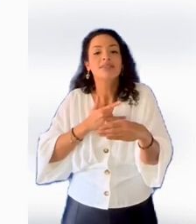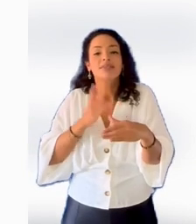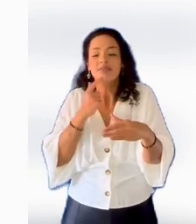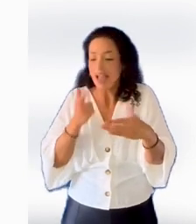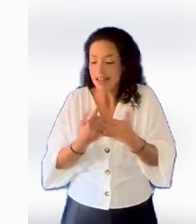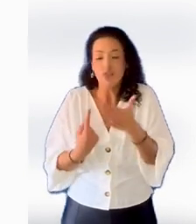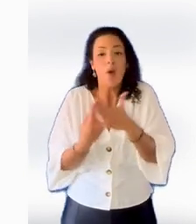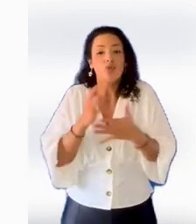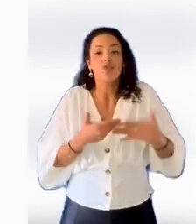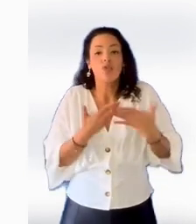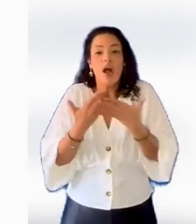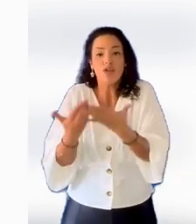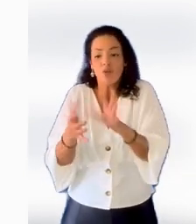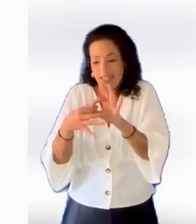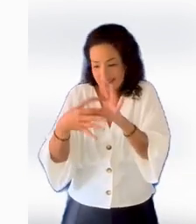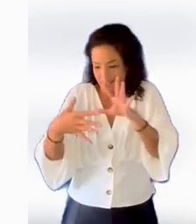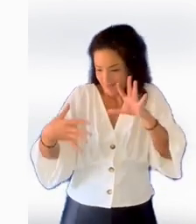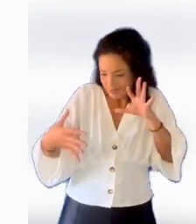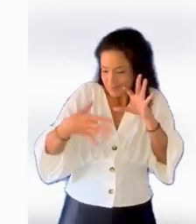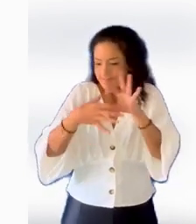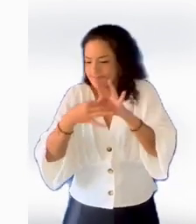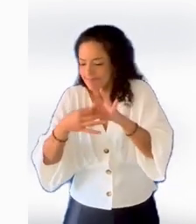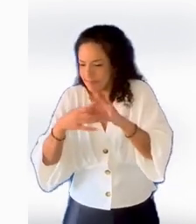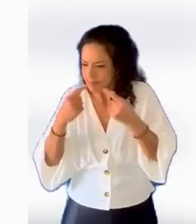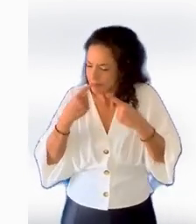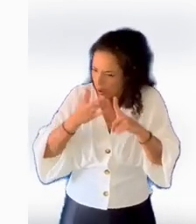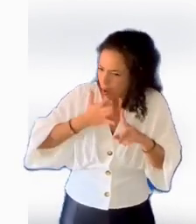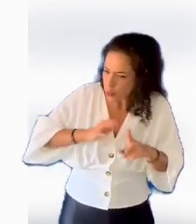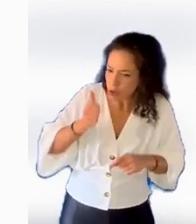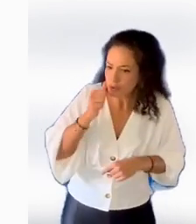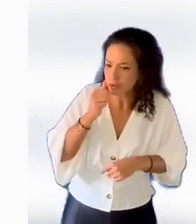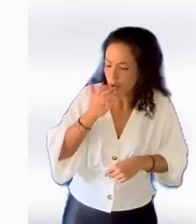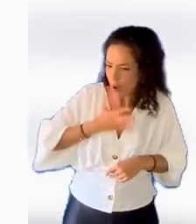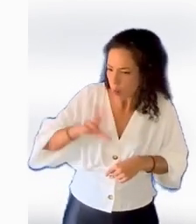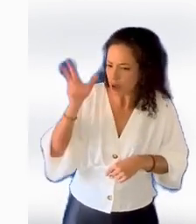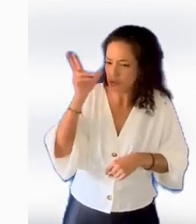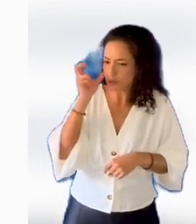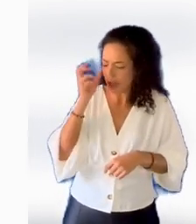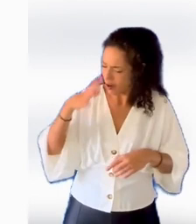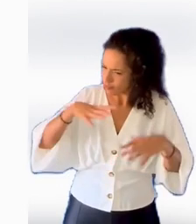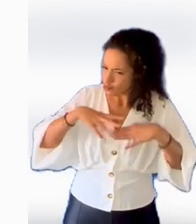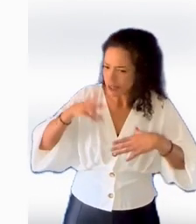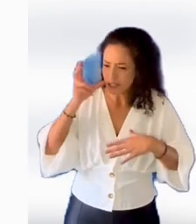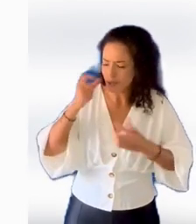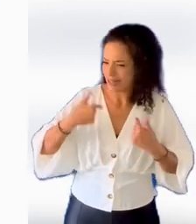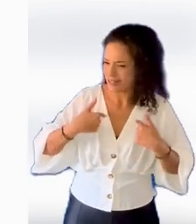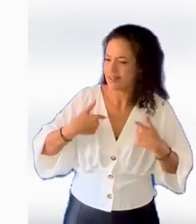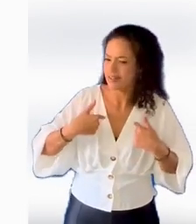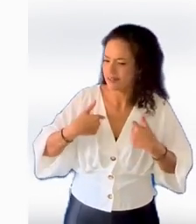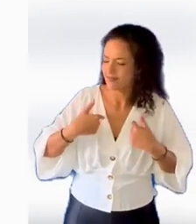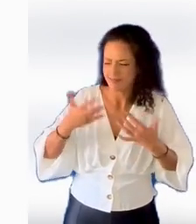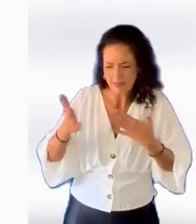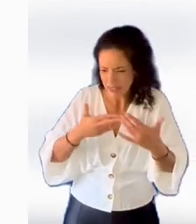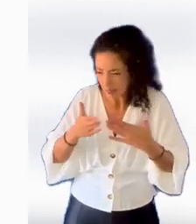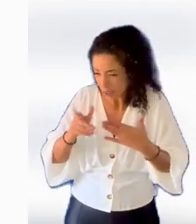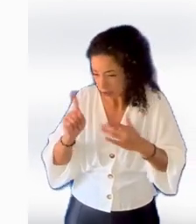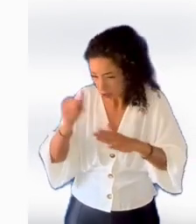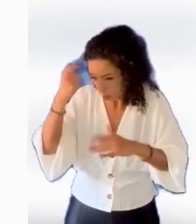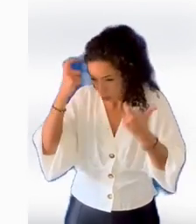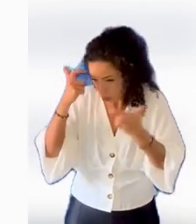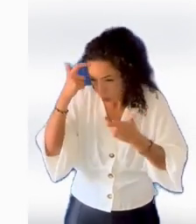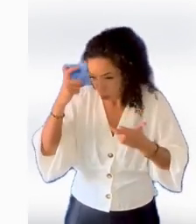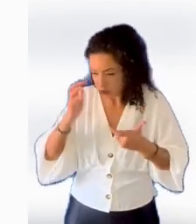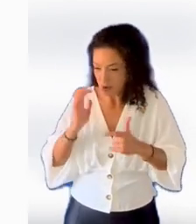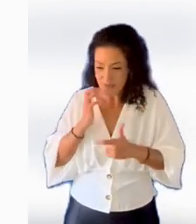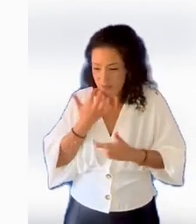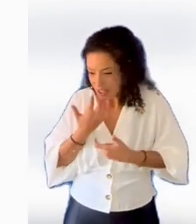an offer of connection. To tell someone that we want to know, we want to hear, and that we're ready to listen, no matter how dark and frightening their thoughts